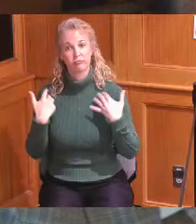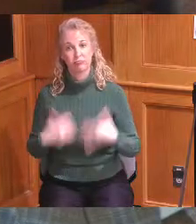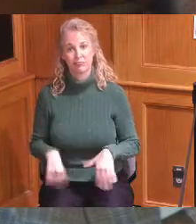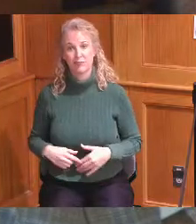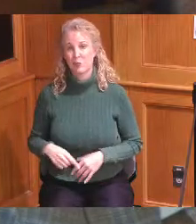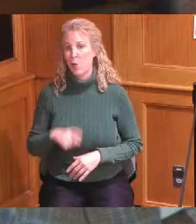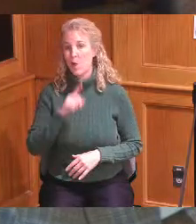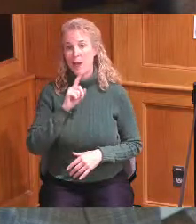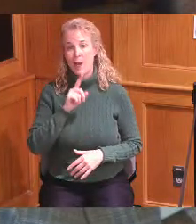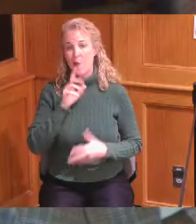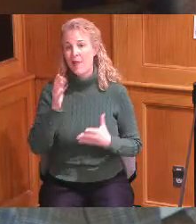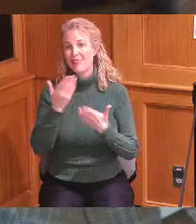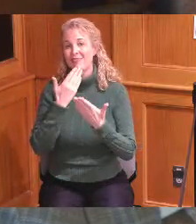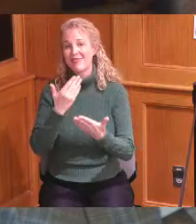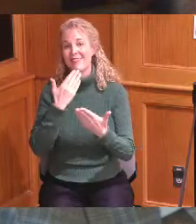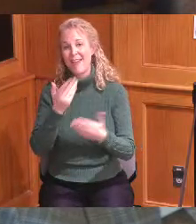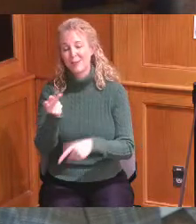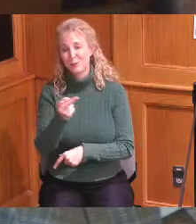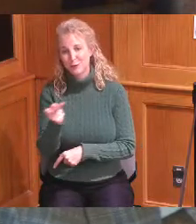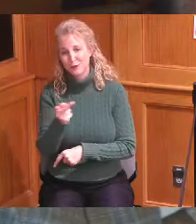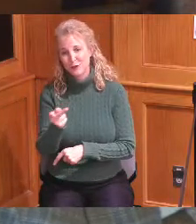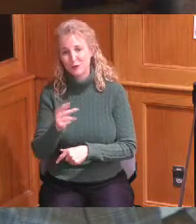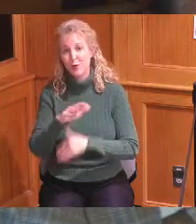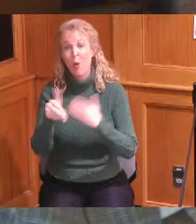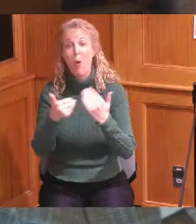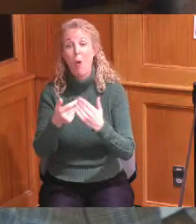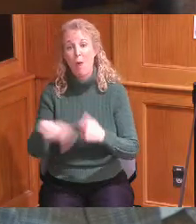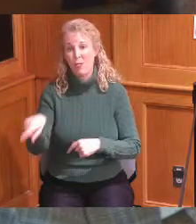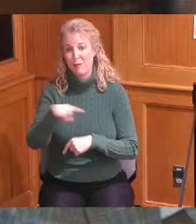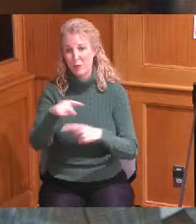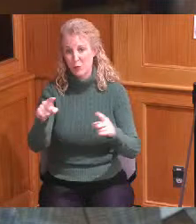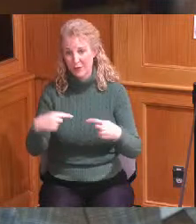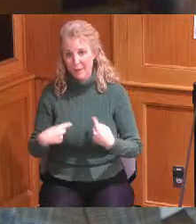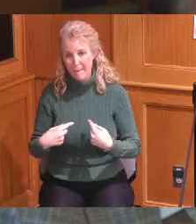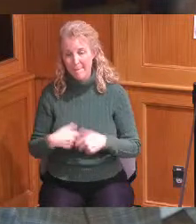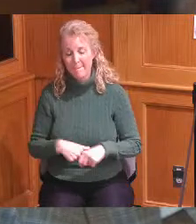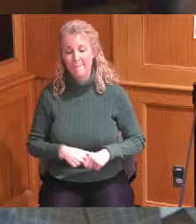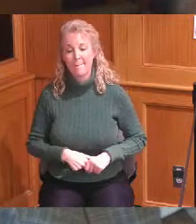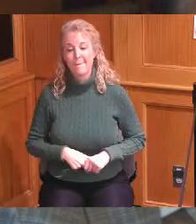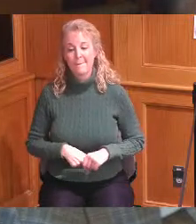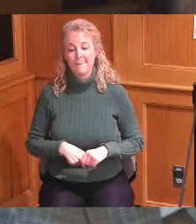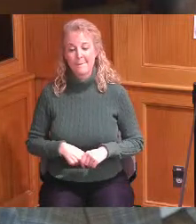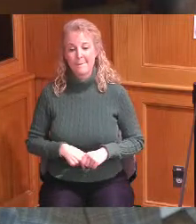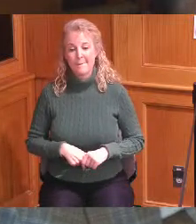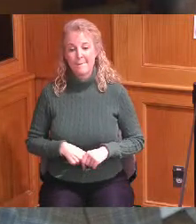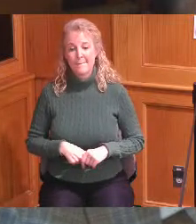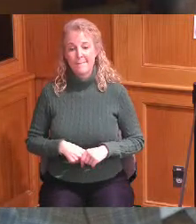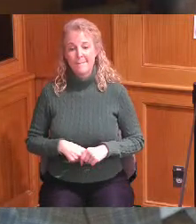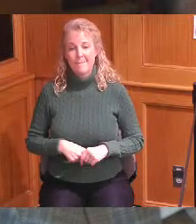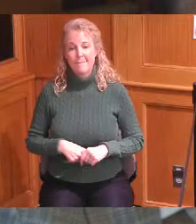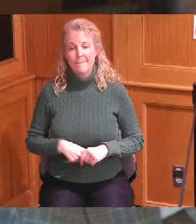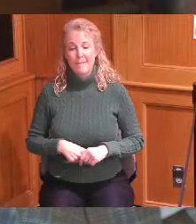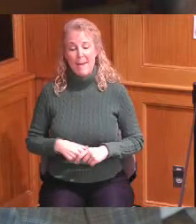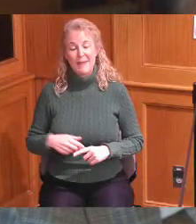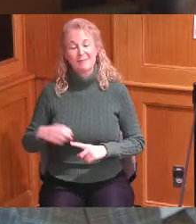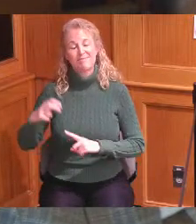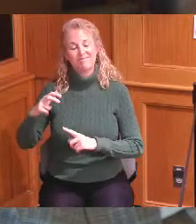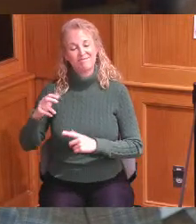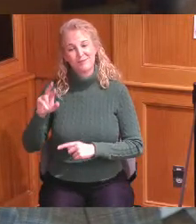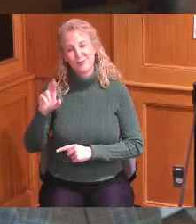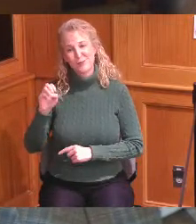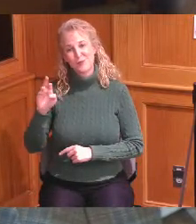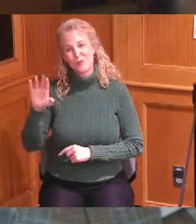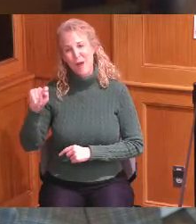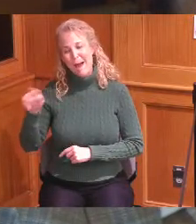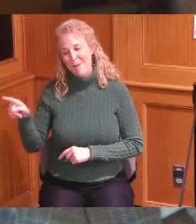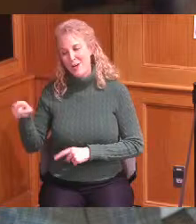so I just wanted to thank you, all of you that are part of this, and you got to have a champion like a Robert Bell